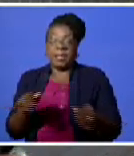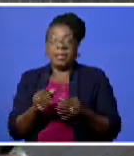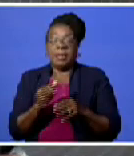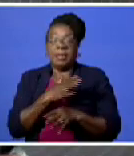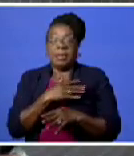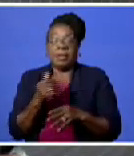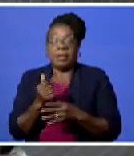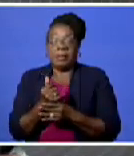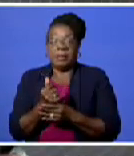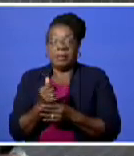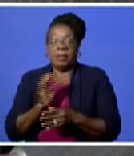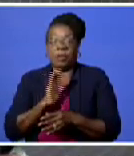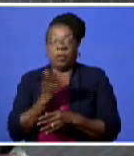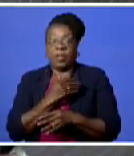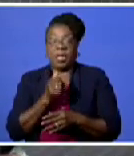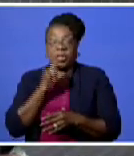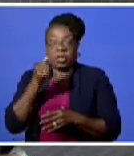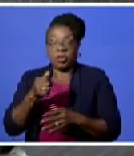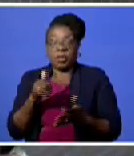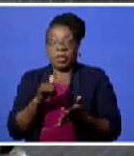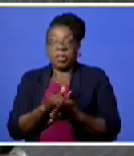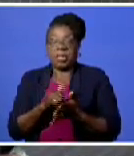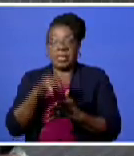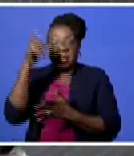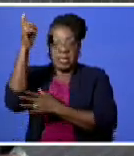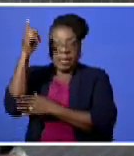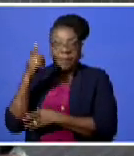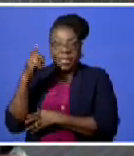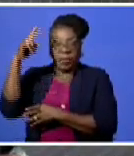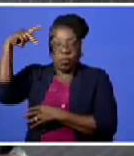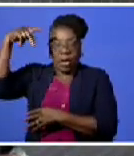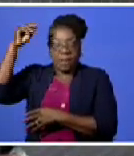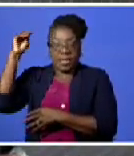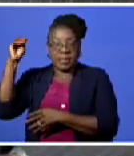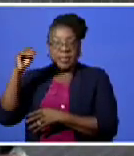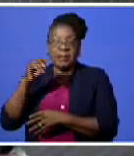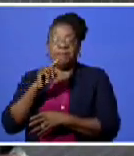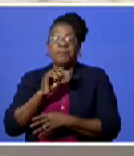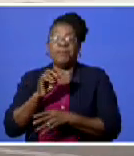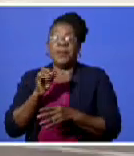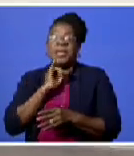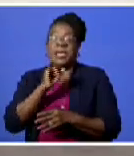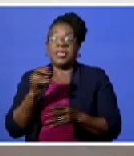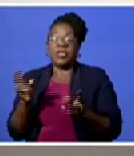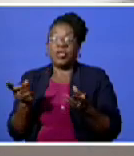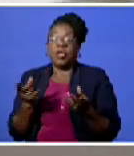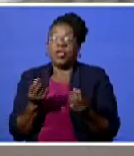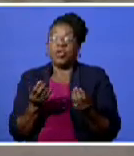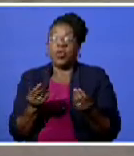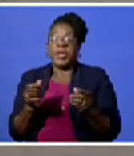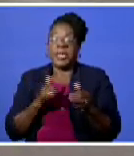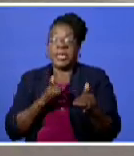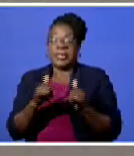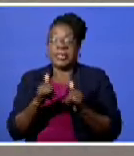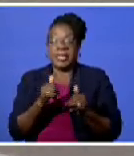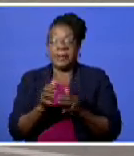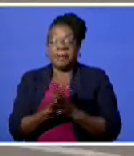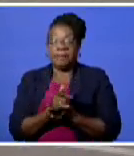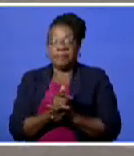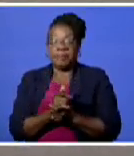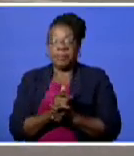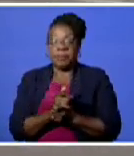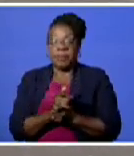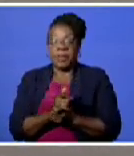And be assured also that the Deputy Prime Minister is likewise well. The Prime Minister